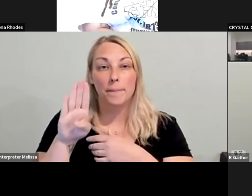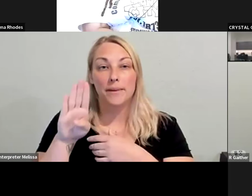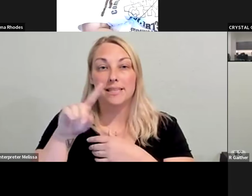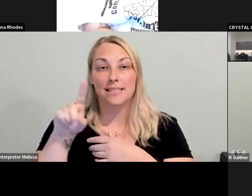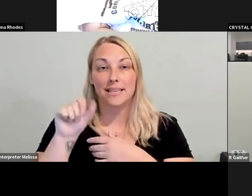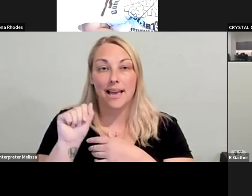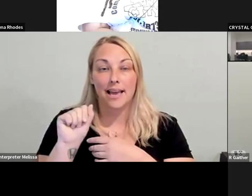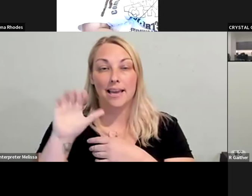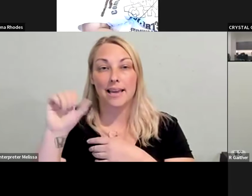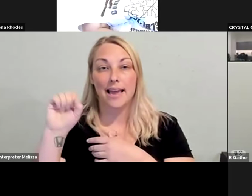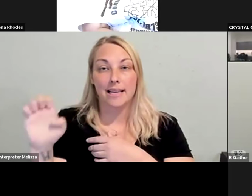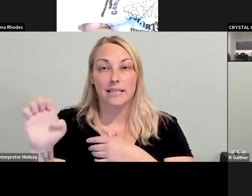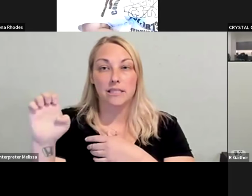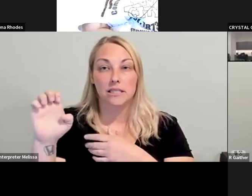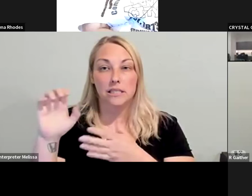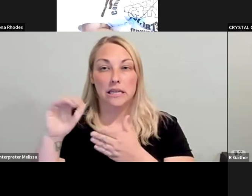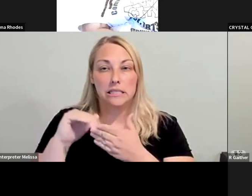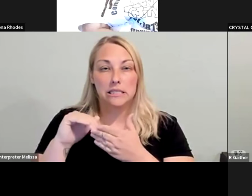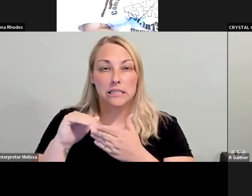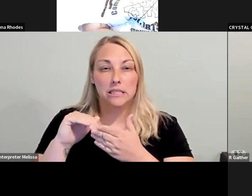case